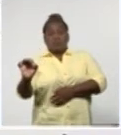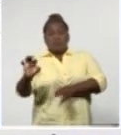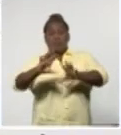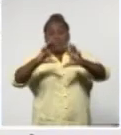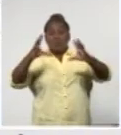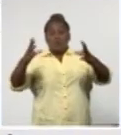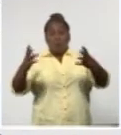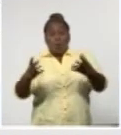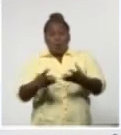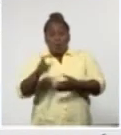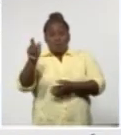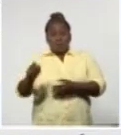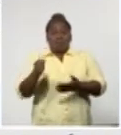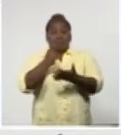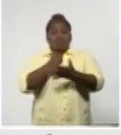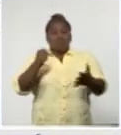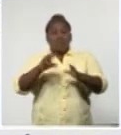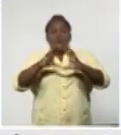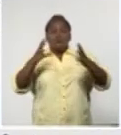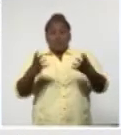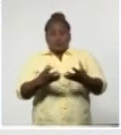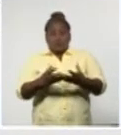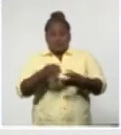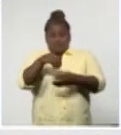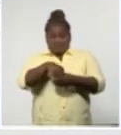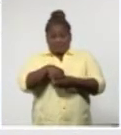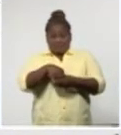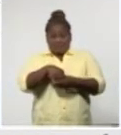67,133 cases, and it already represents